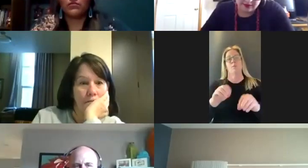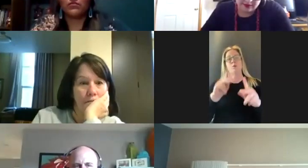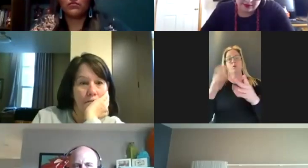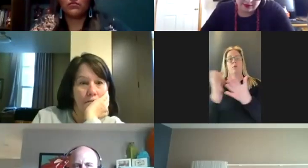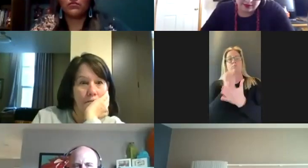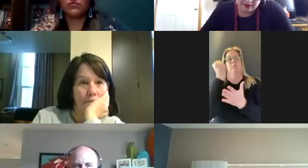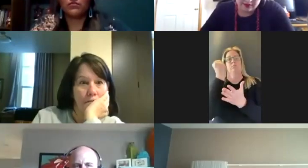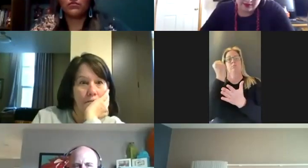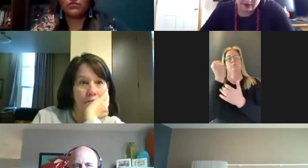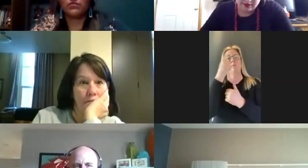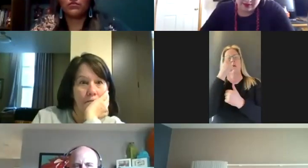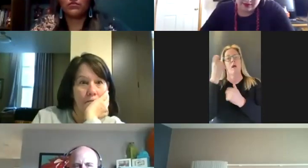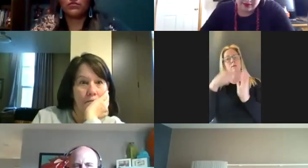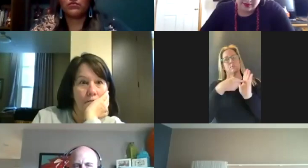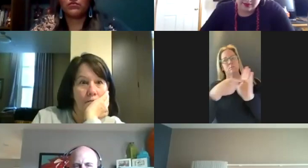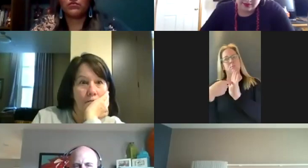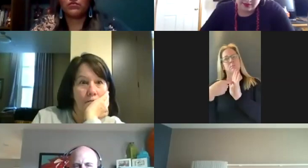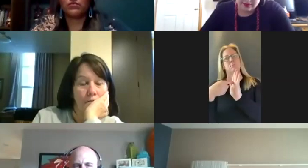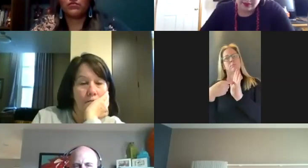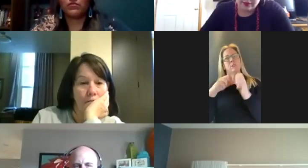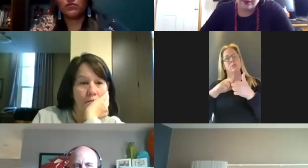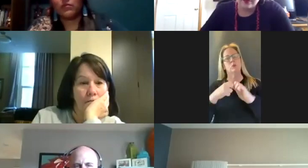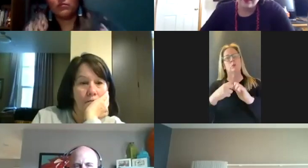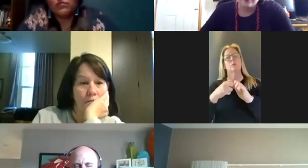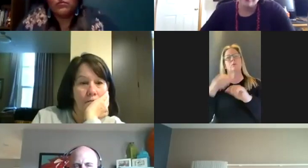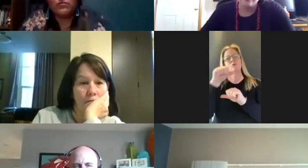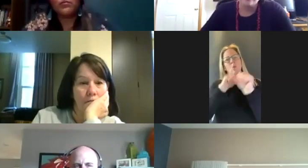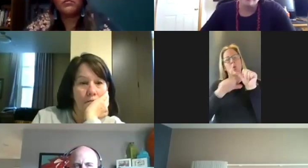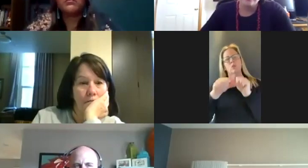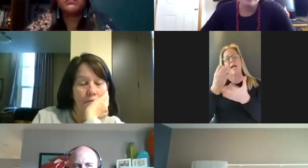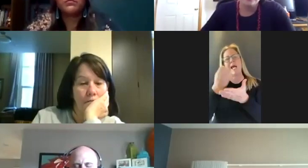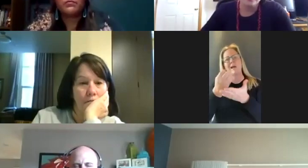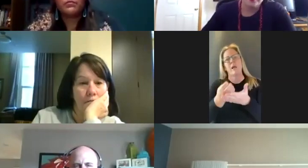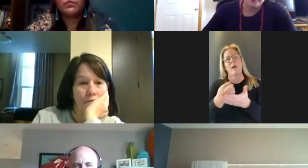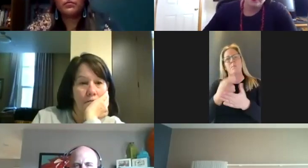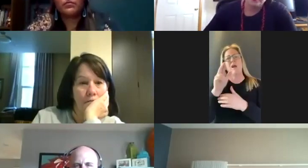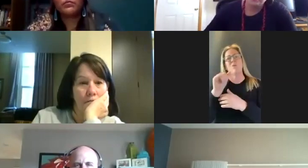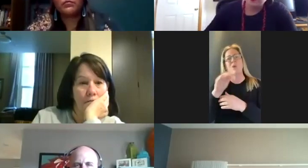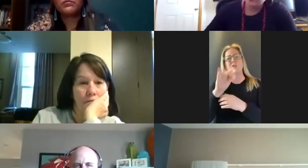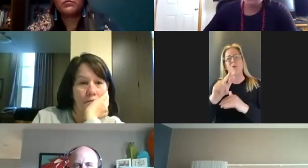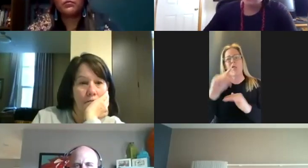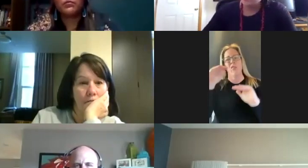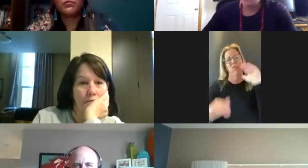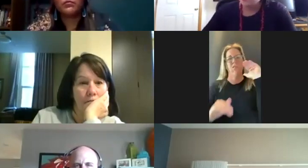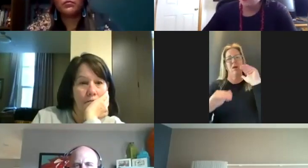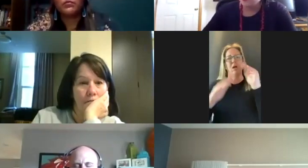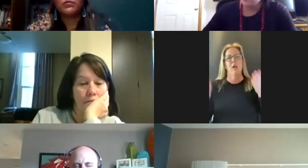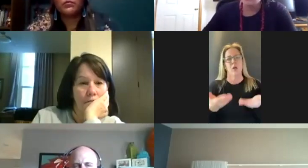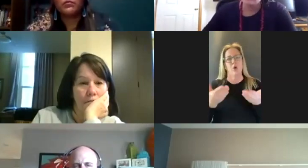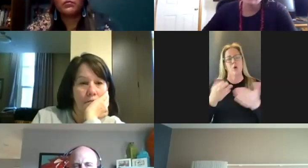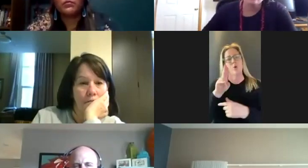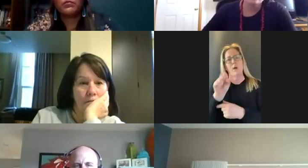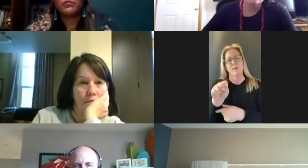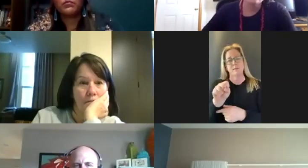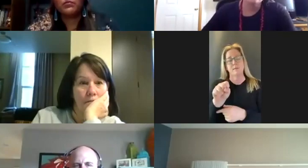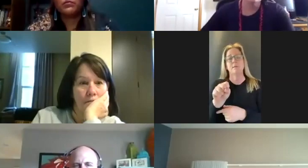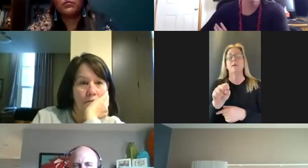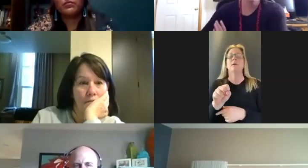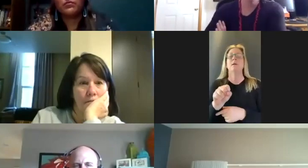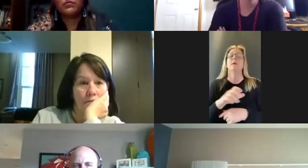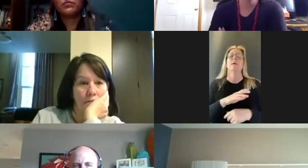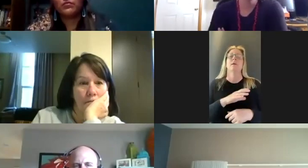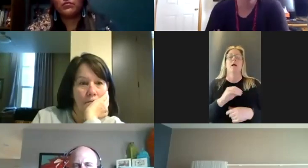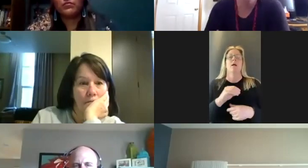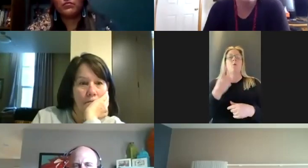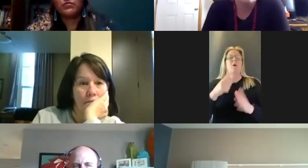so issues of social, economic, and racial equality in this country. And just to give you an example in terms of